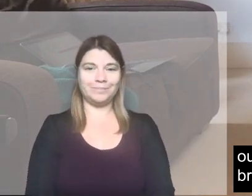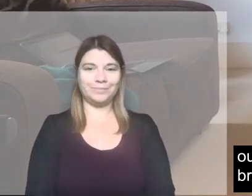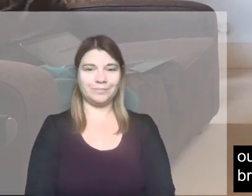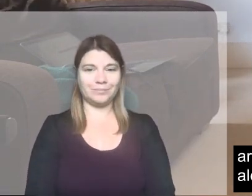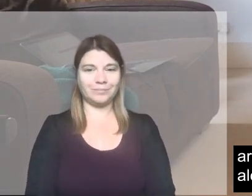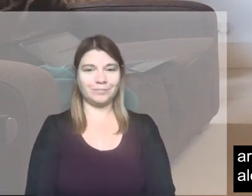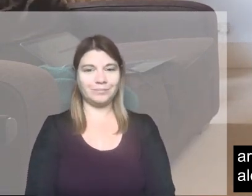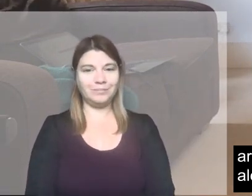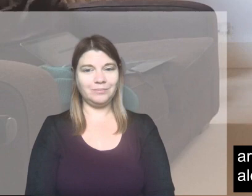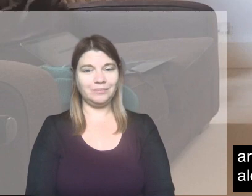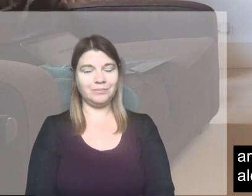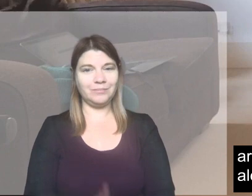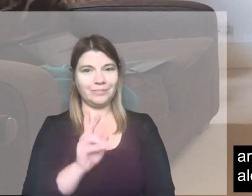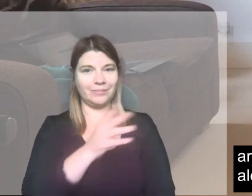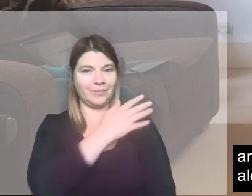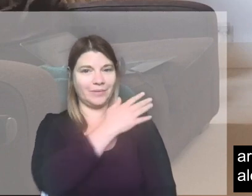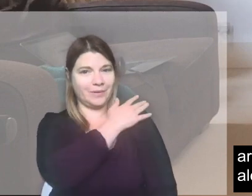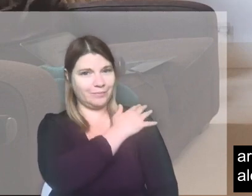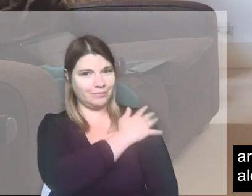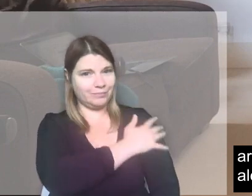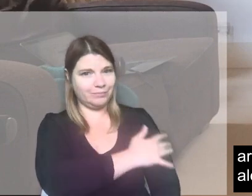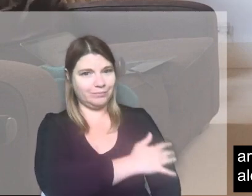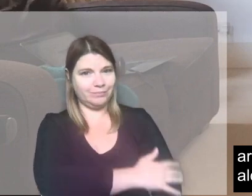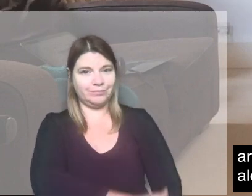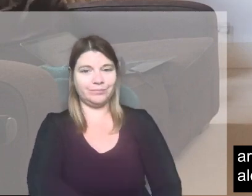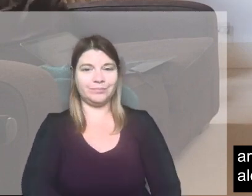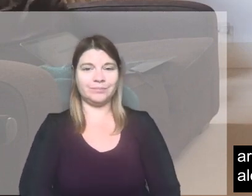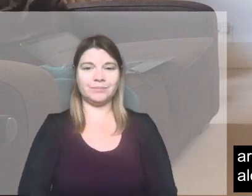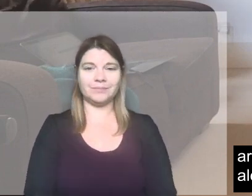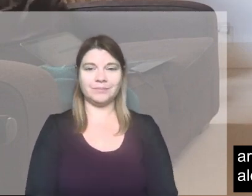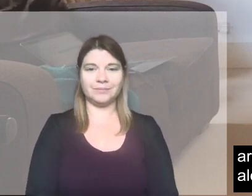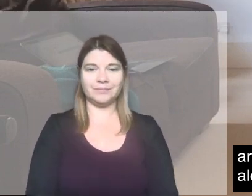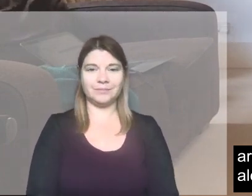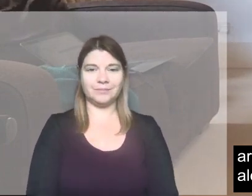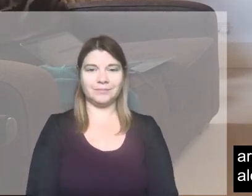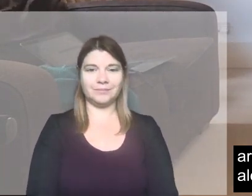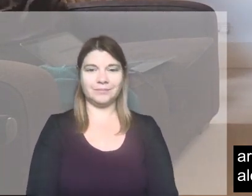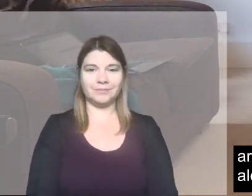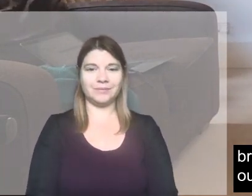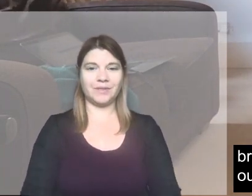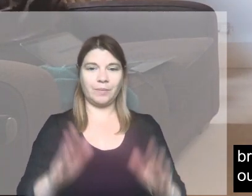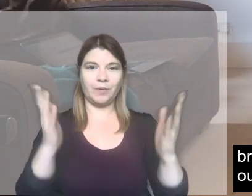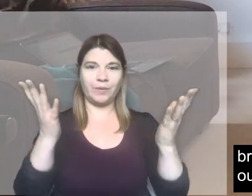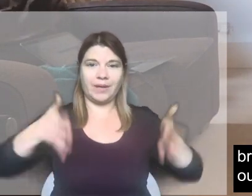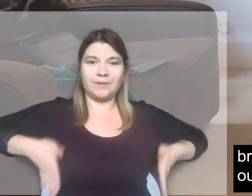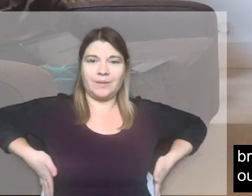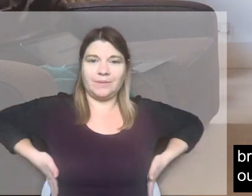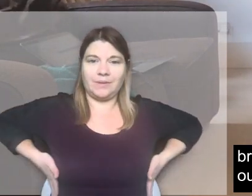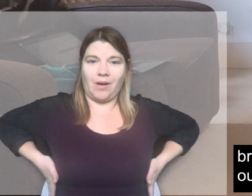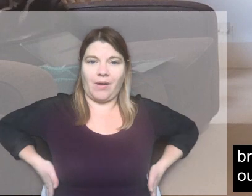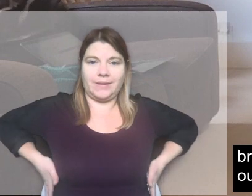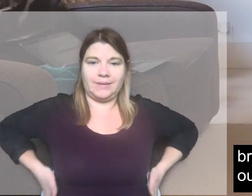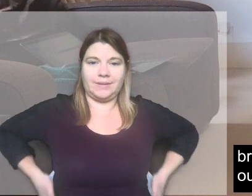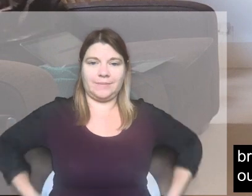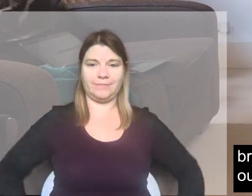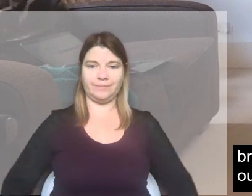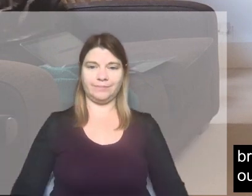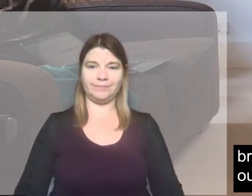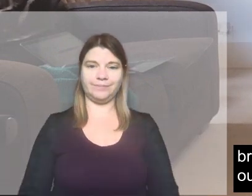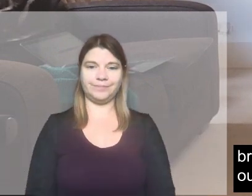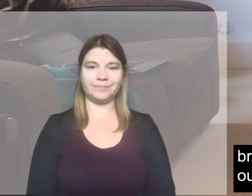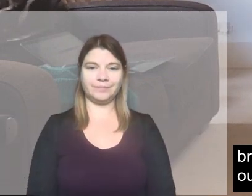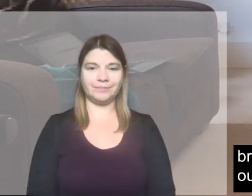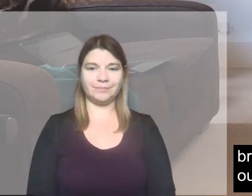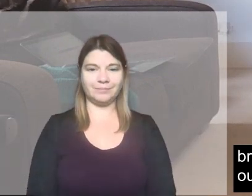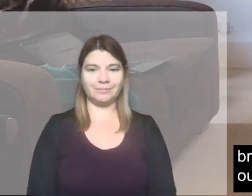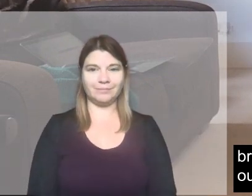hand along one arm, and then the other hand brushing along the other arm, brushing both hands down the sides of